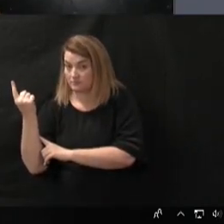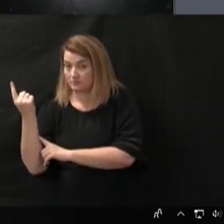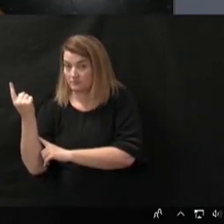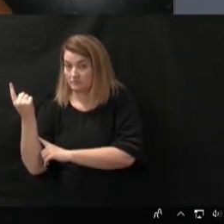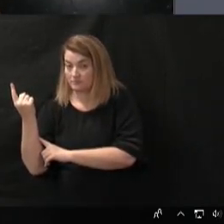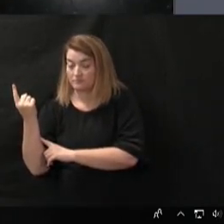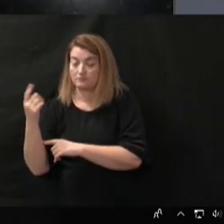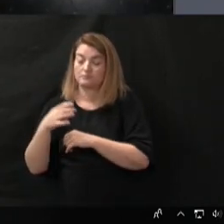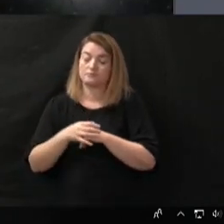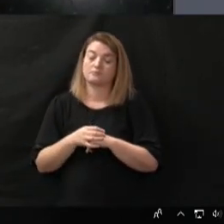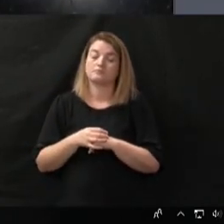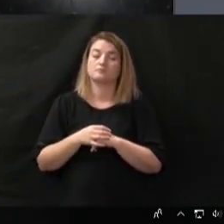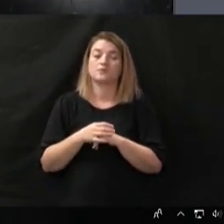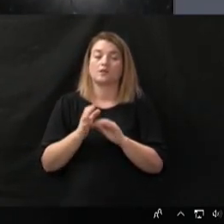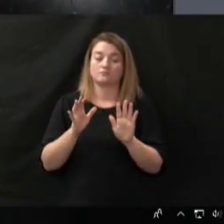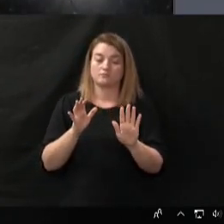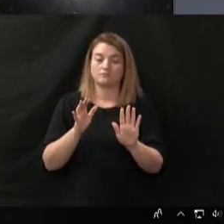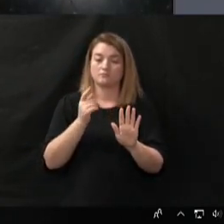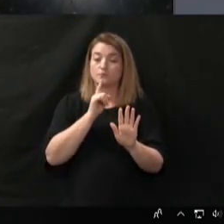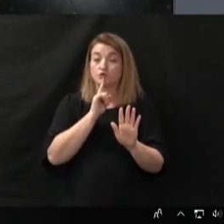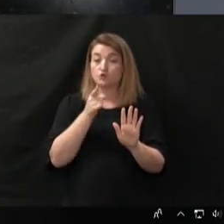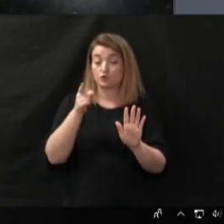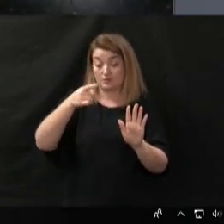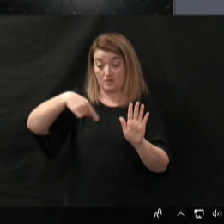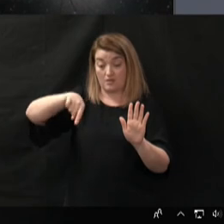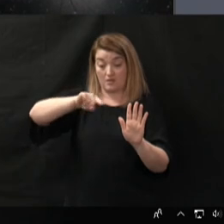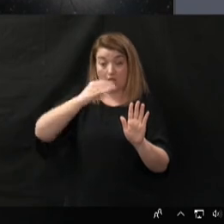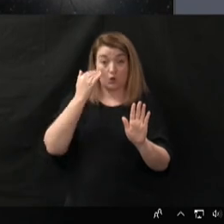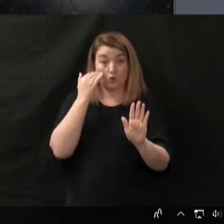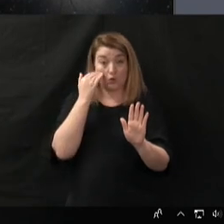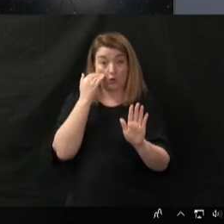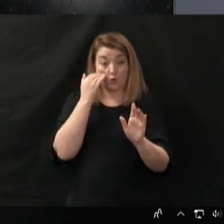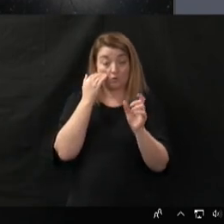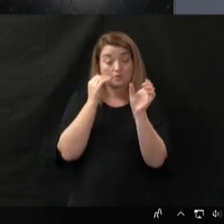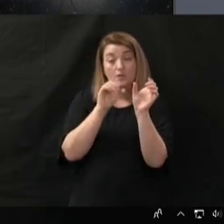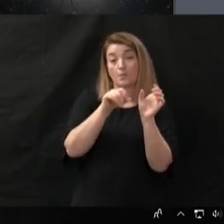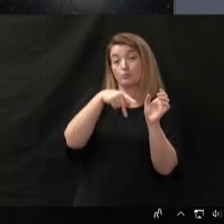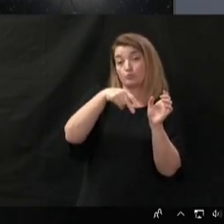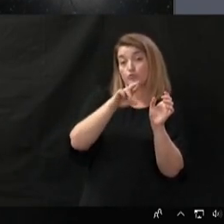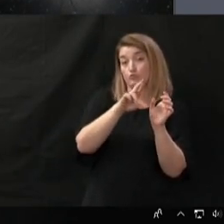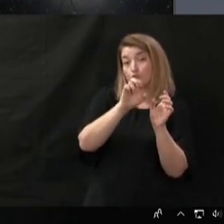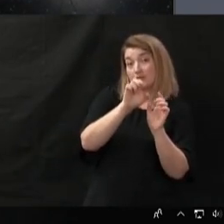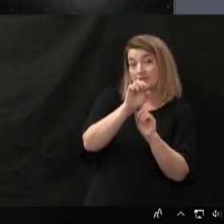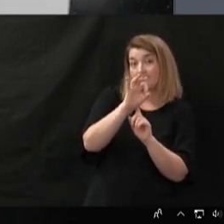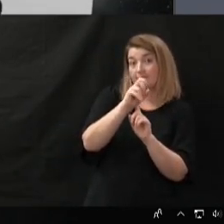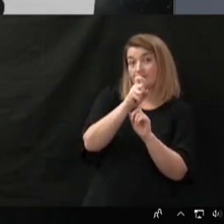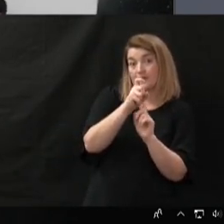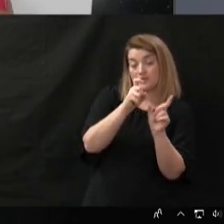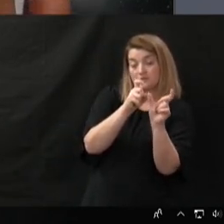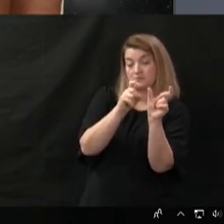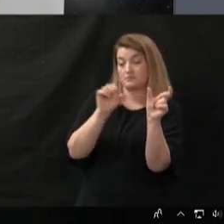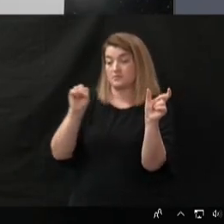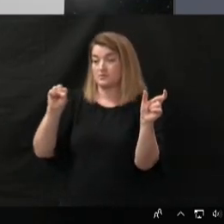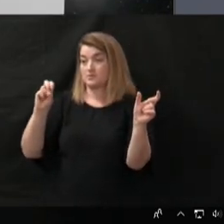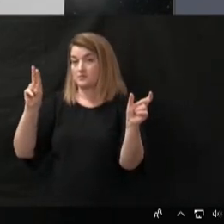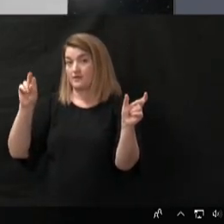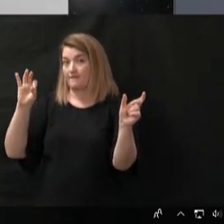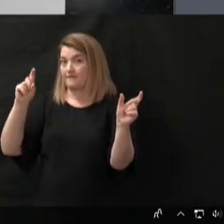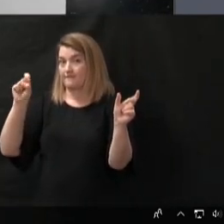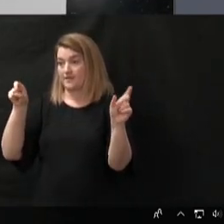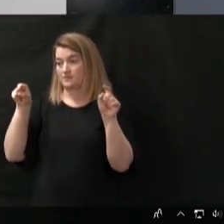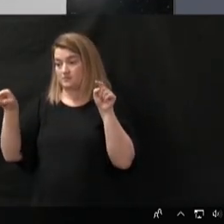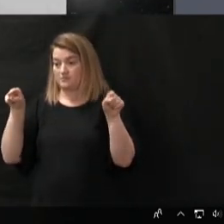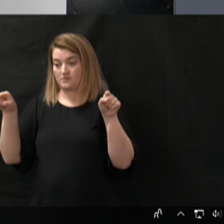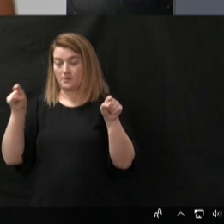I would make sure that they knew it is a prefix and a suffix. Now, she made the little